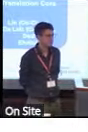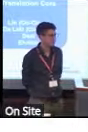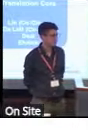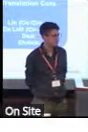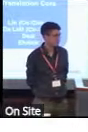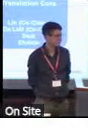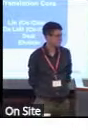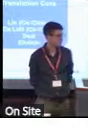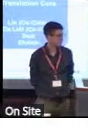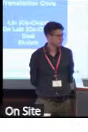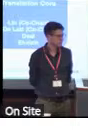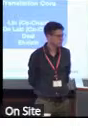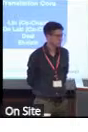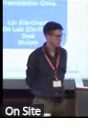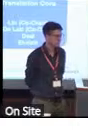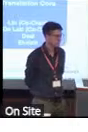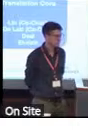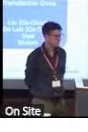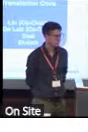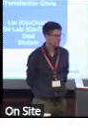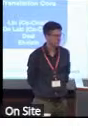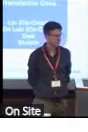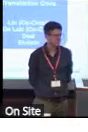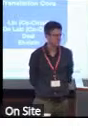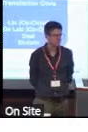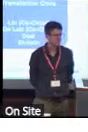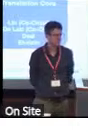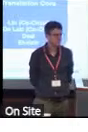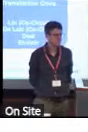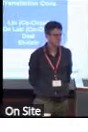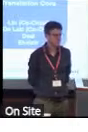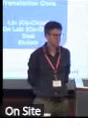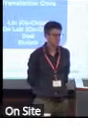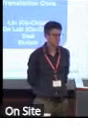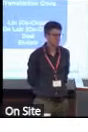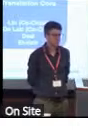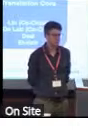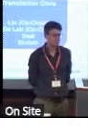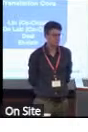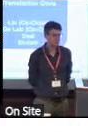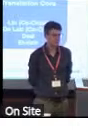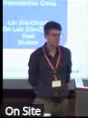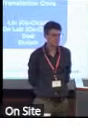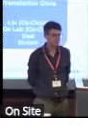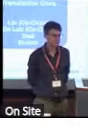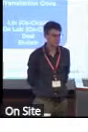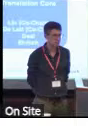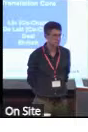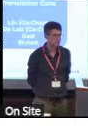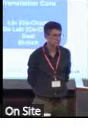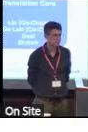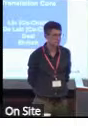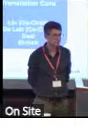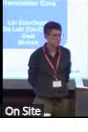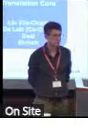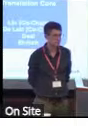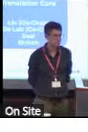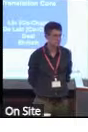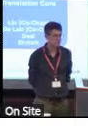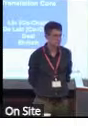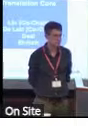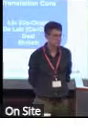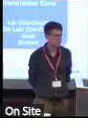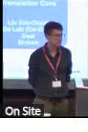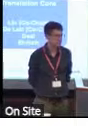we have the dissemination and translation core that's led by currently Lindsay Delott, and I'm helping her since Frank has made a move